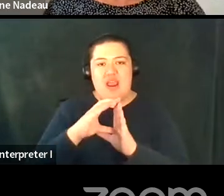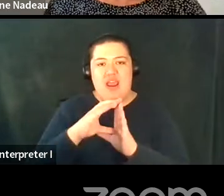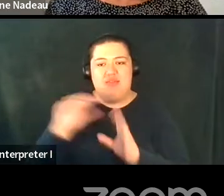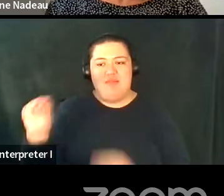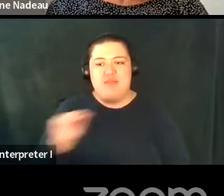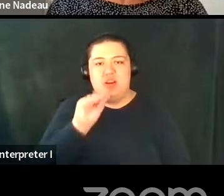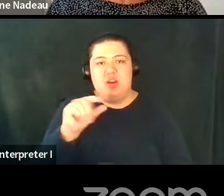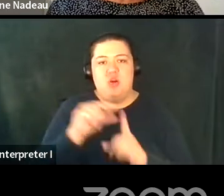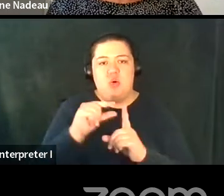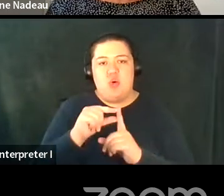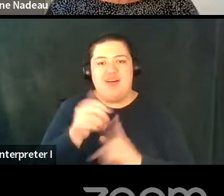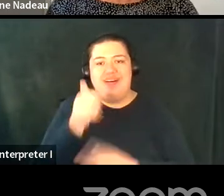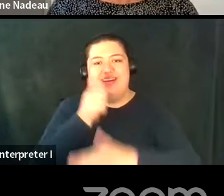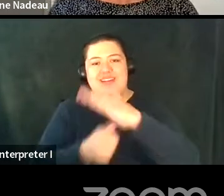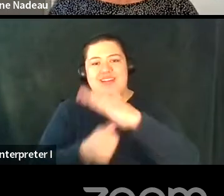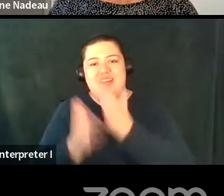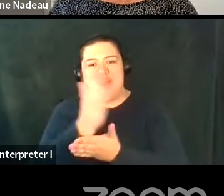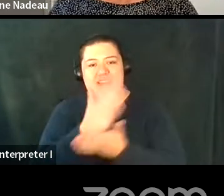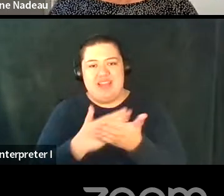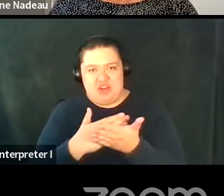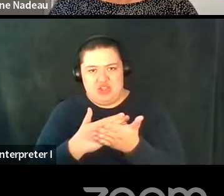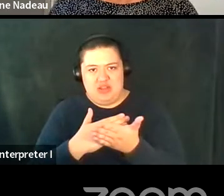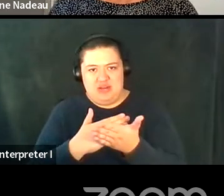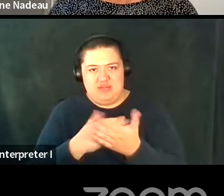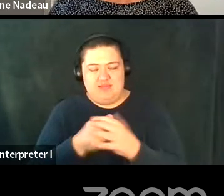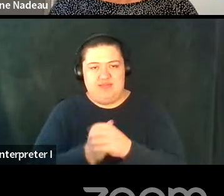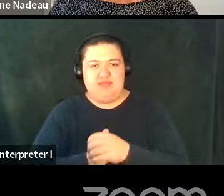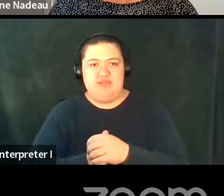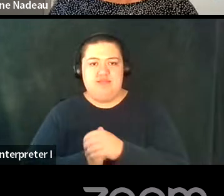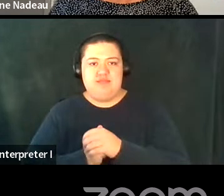word subsection in its place.